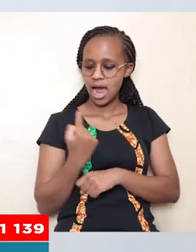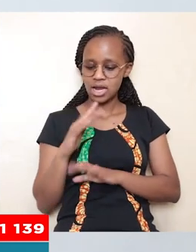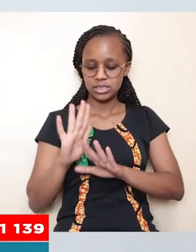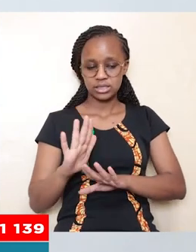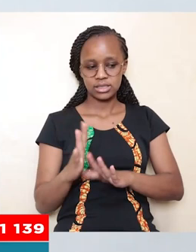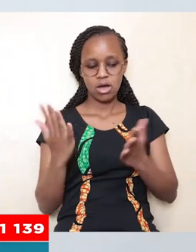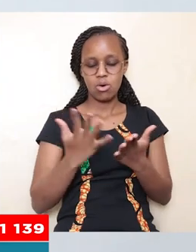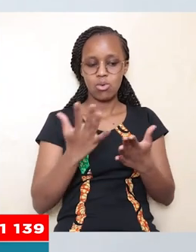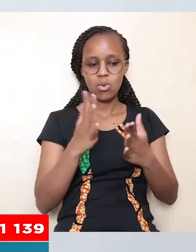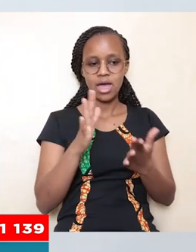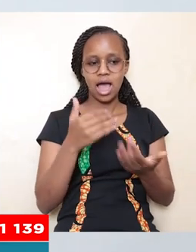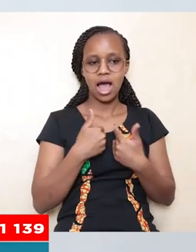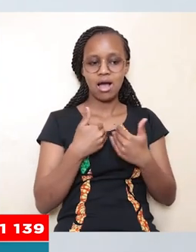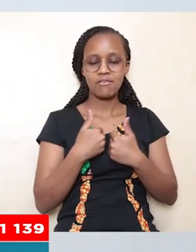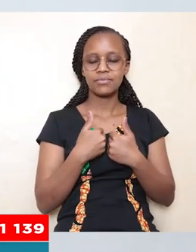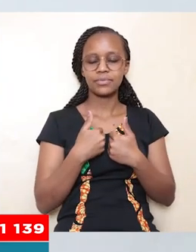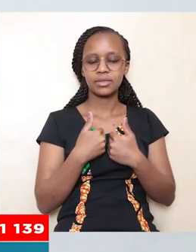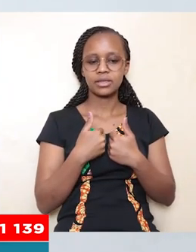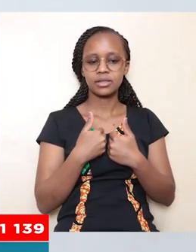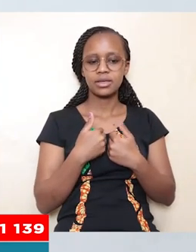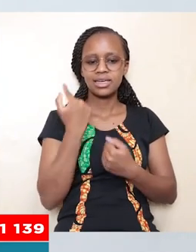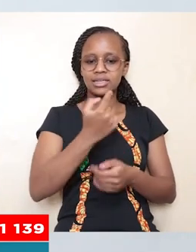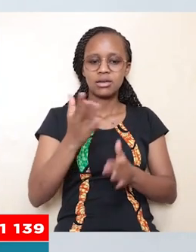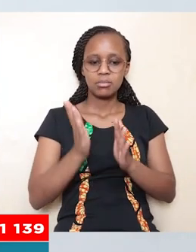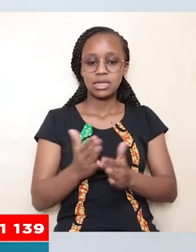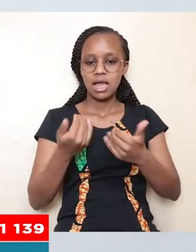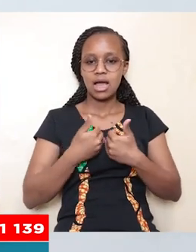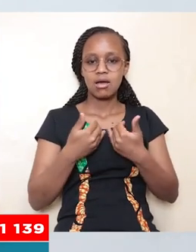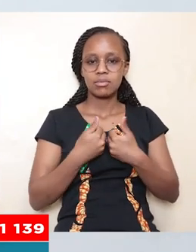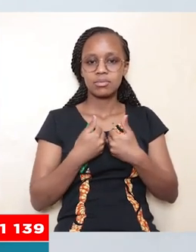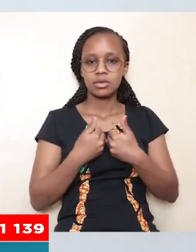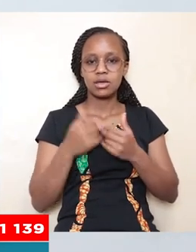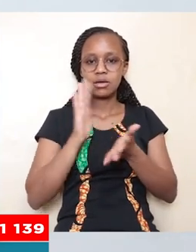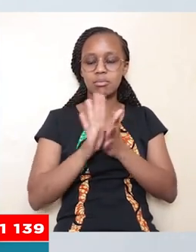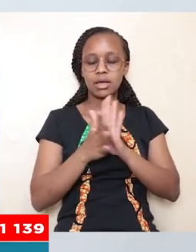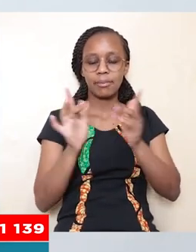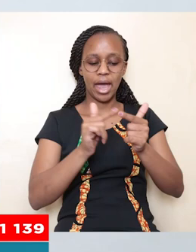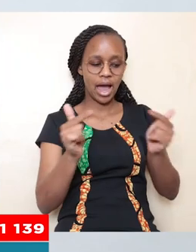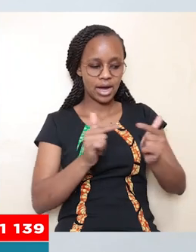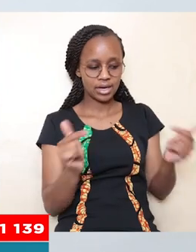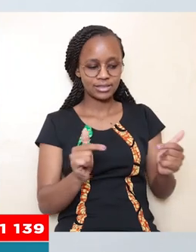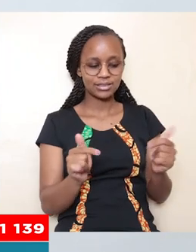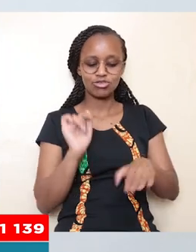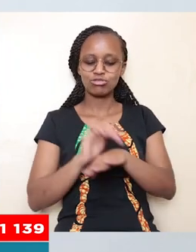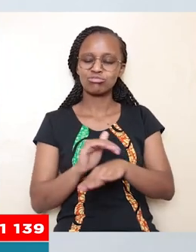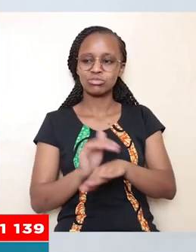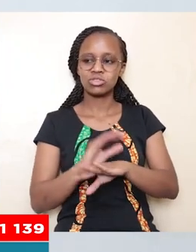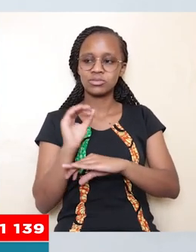is where there is suspicion and maybe where each one of them may have been branded as an enemy. It is not